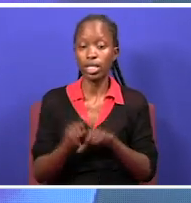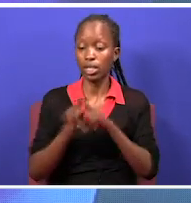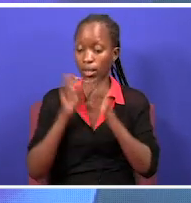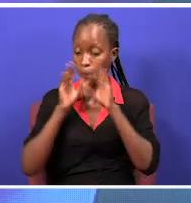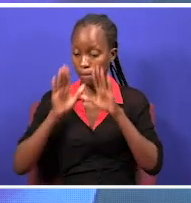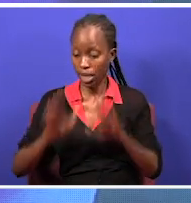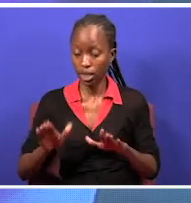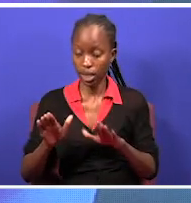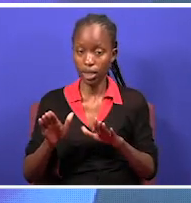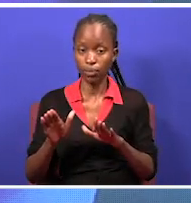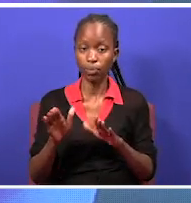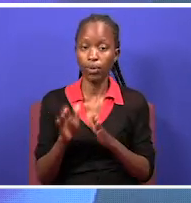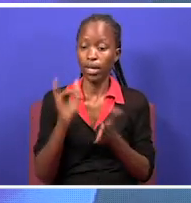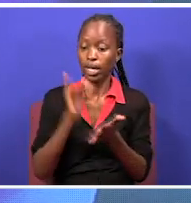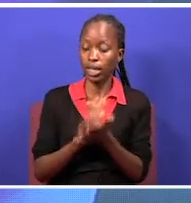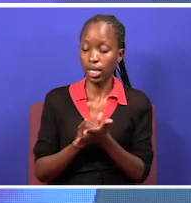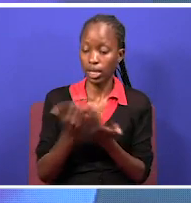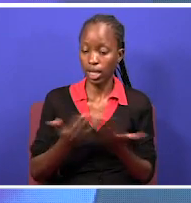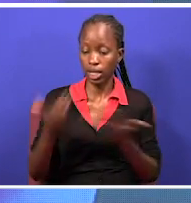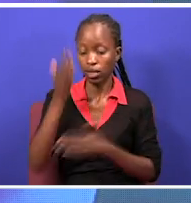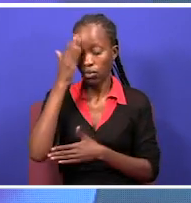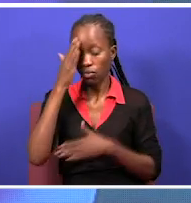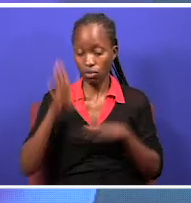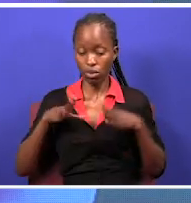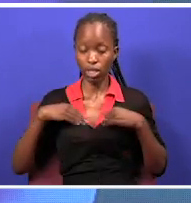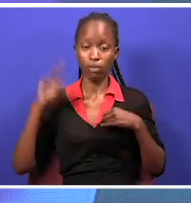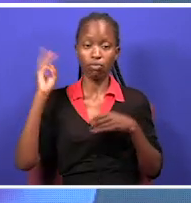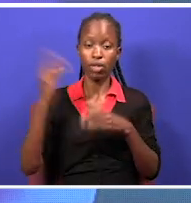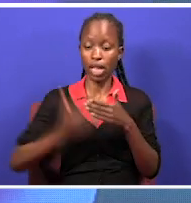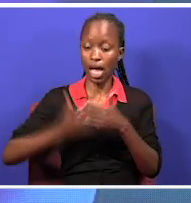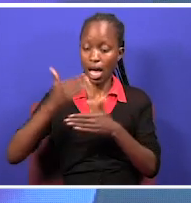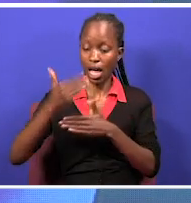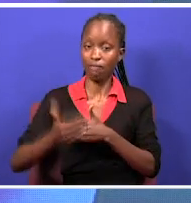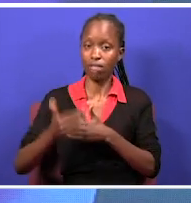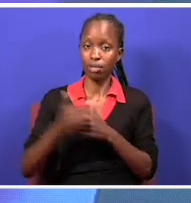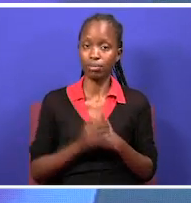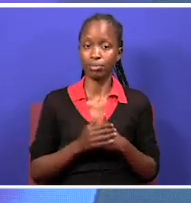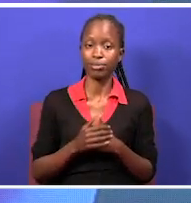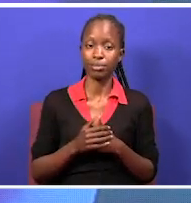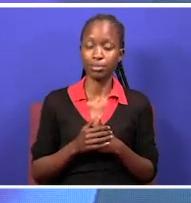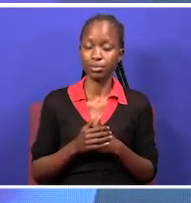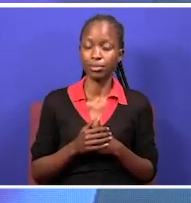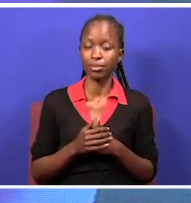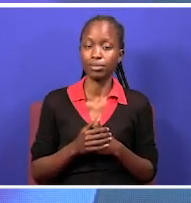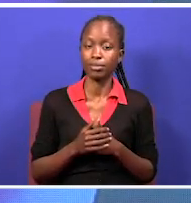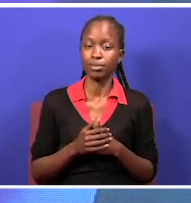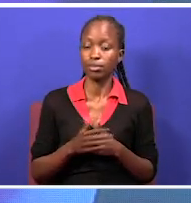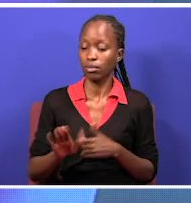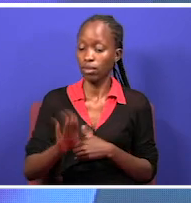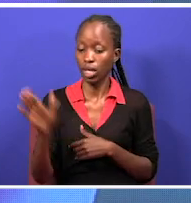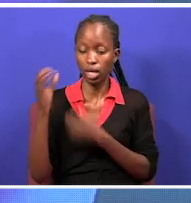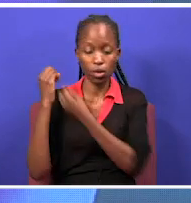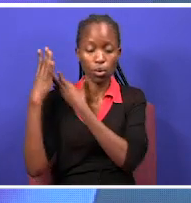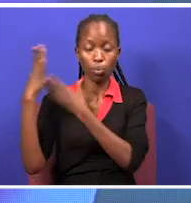blessings that they were going to receive after they obey